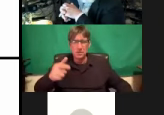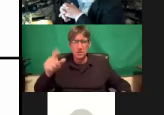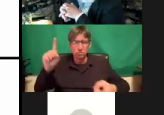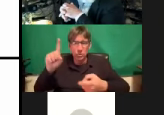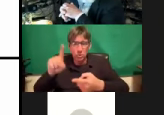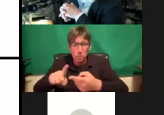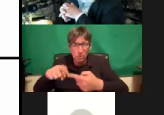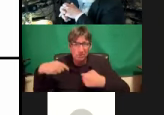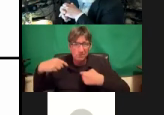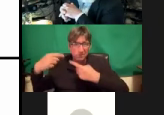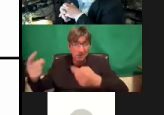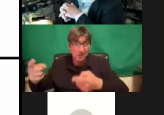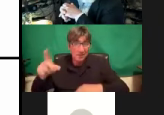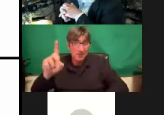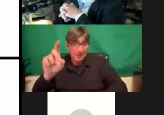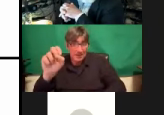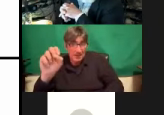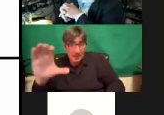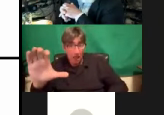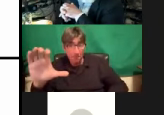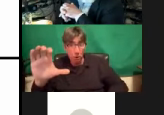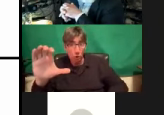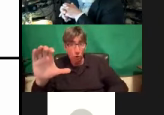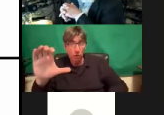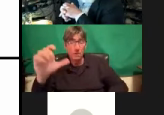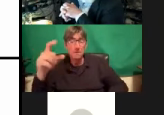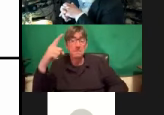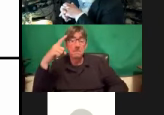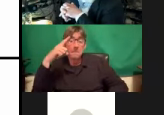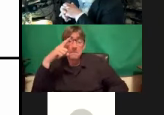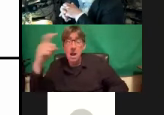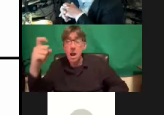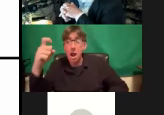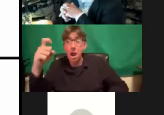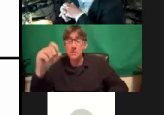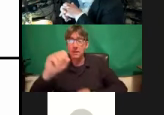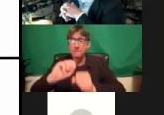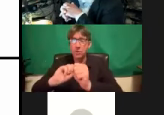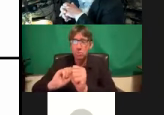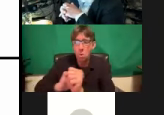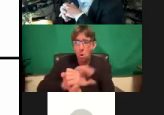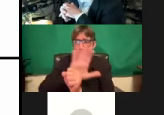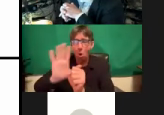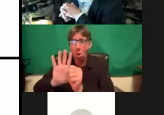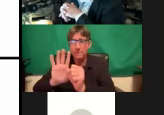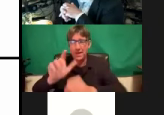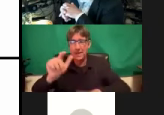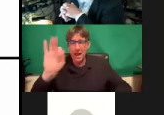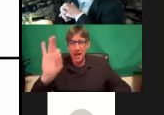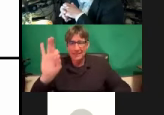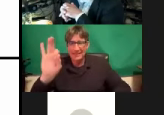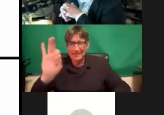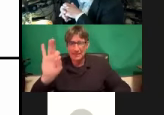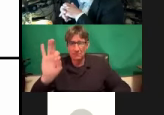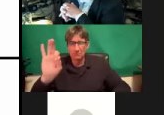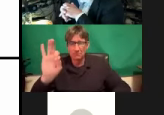mid-December. And that was driven specifically due to COVID. So we had a number of essential populations in our commuter rail